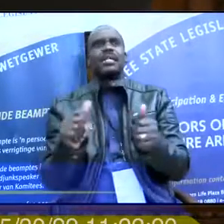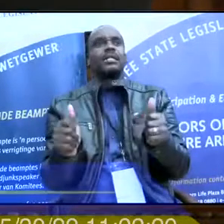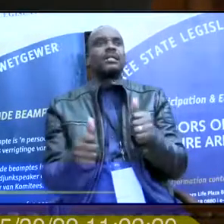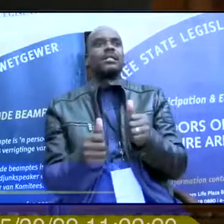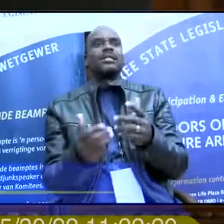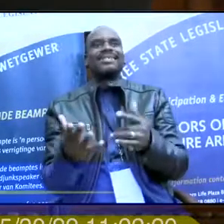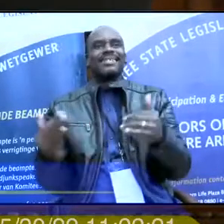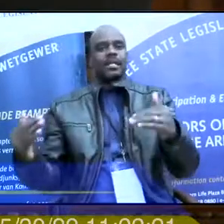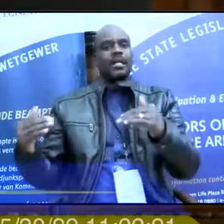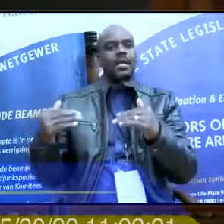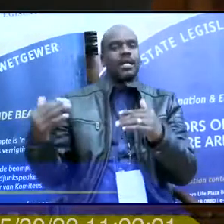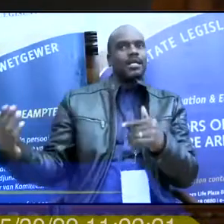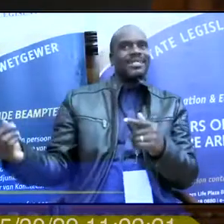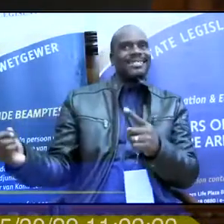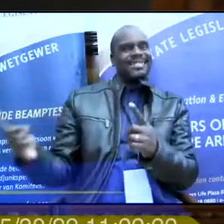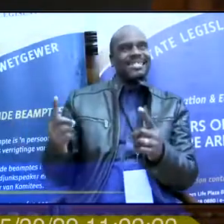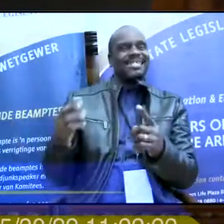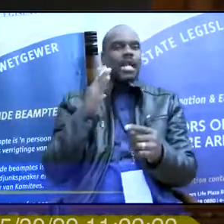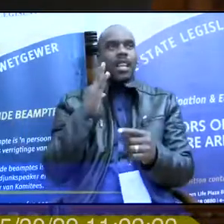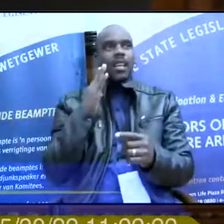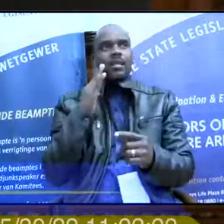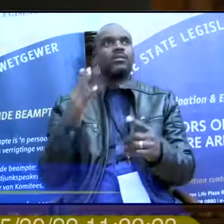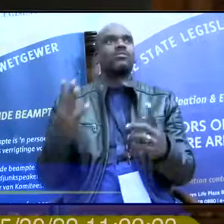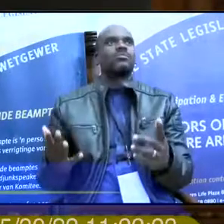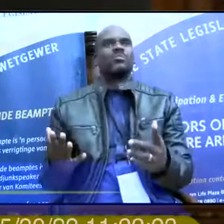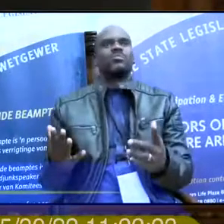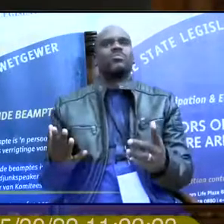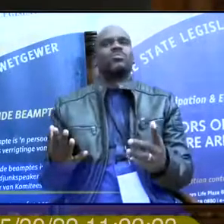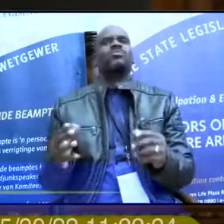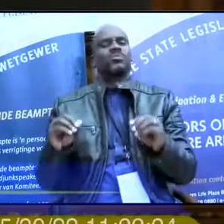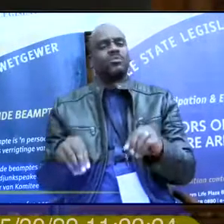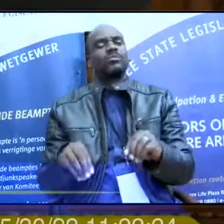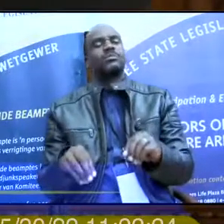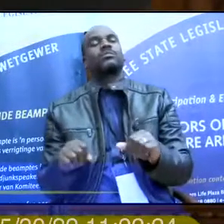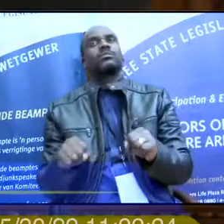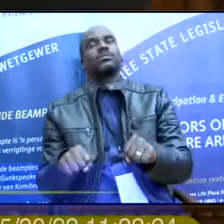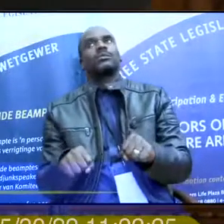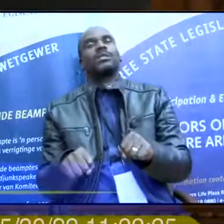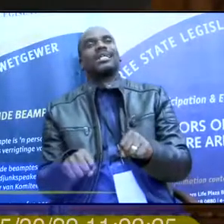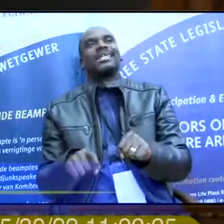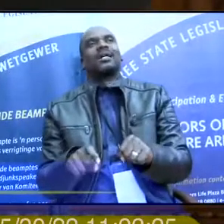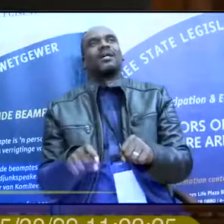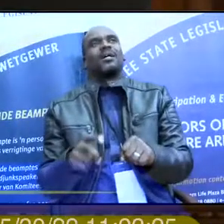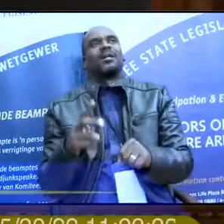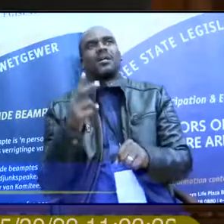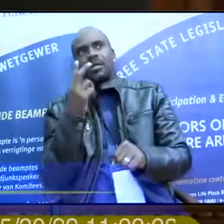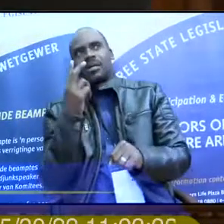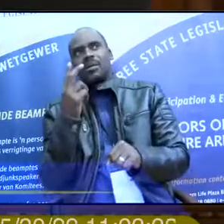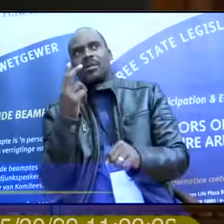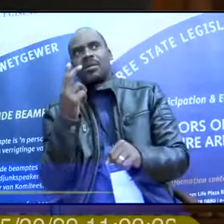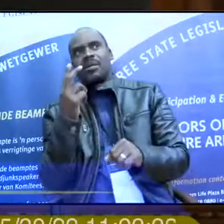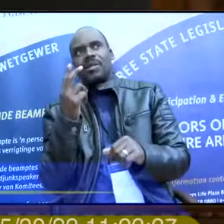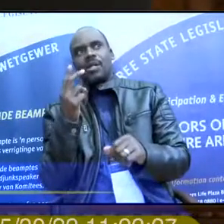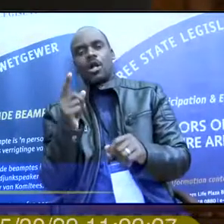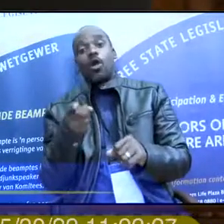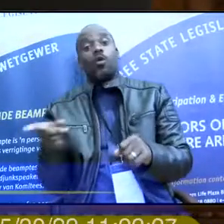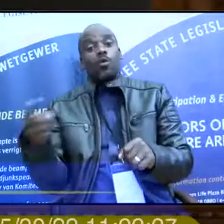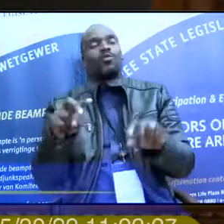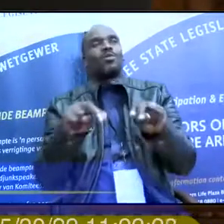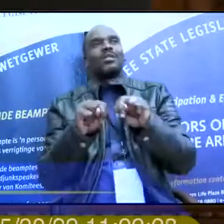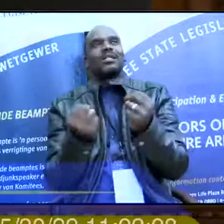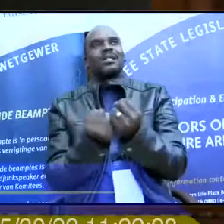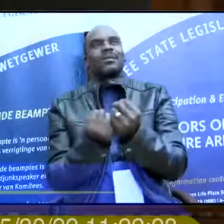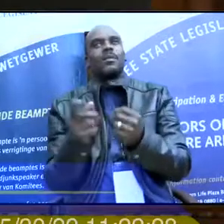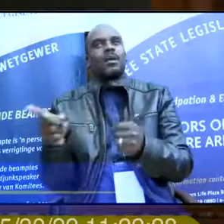agricultural supply chain and preferential procurement to favor black individuals and qscs and